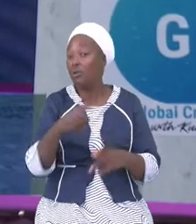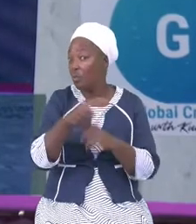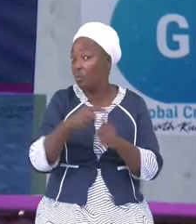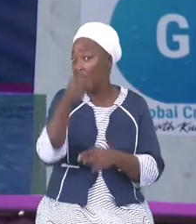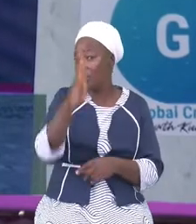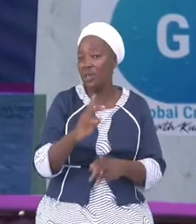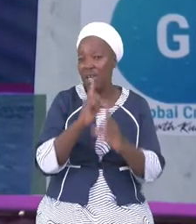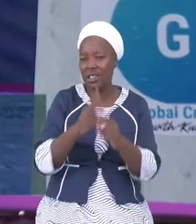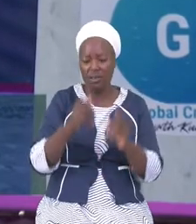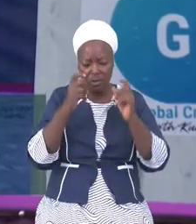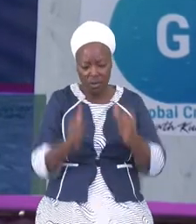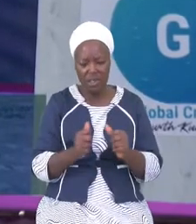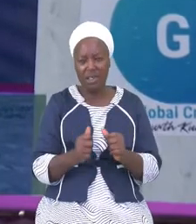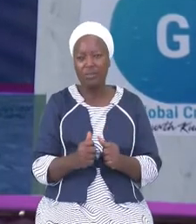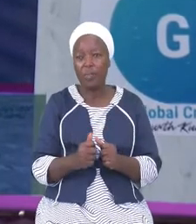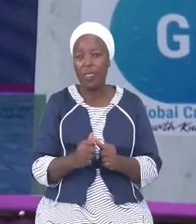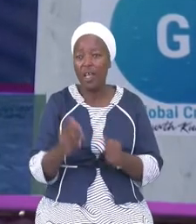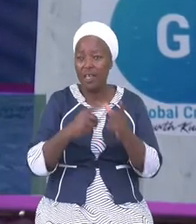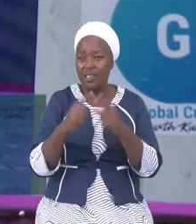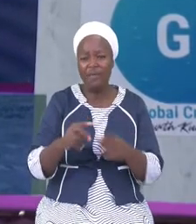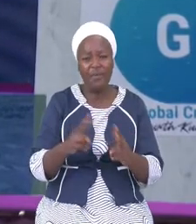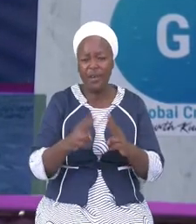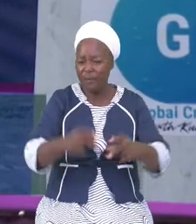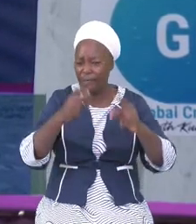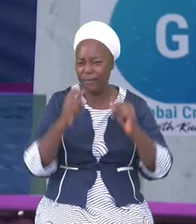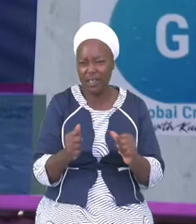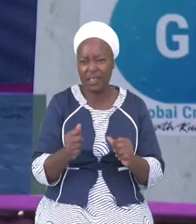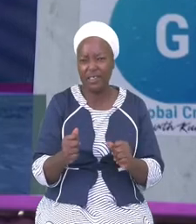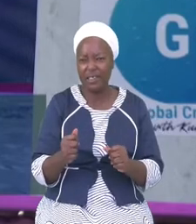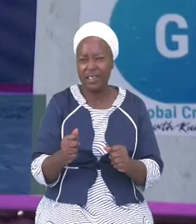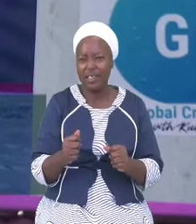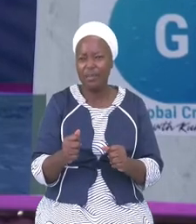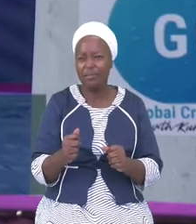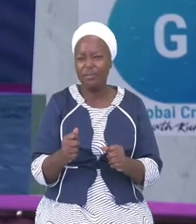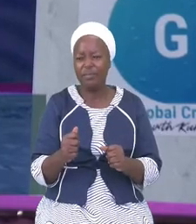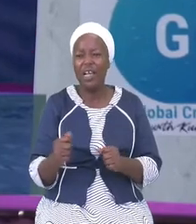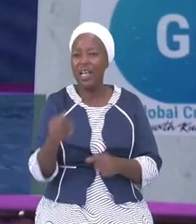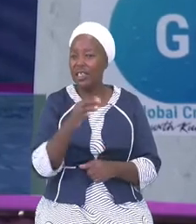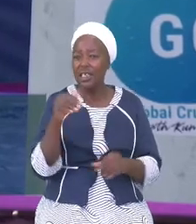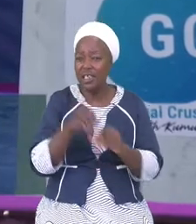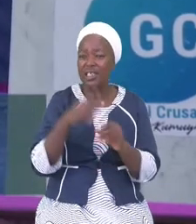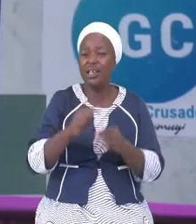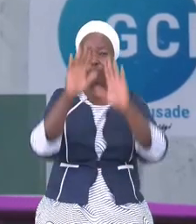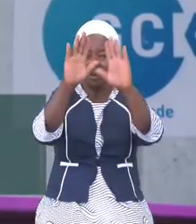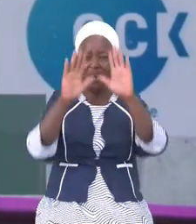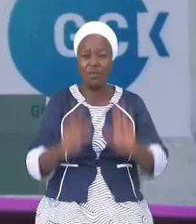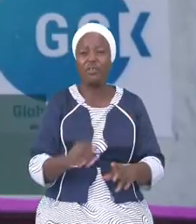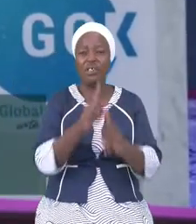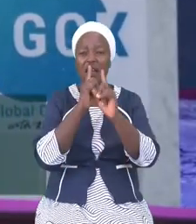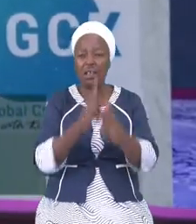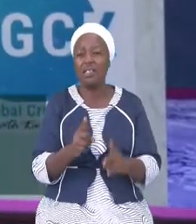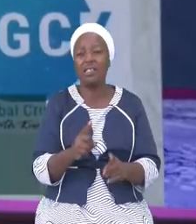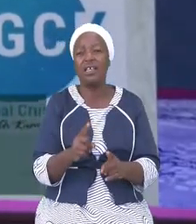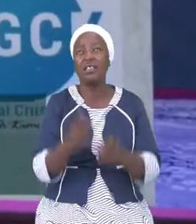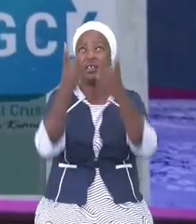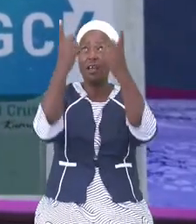answers suddenly and instantaneously and spontaneously, a miraculous answer comes